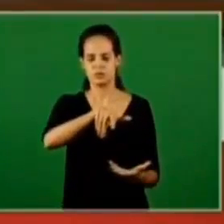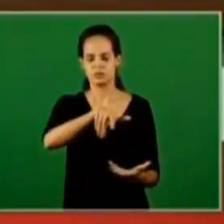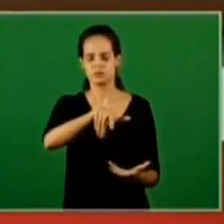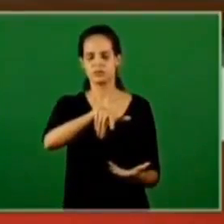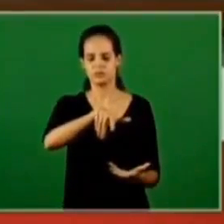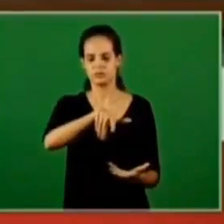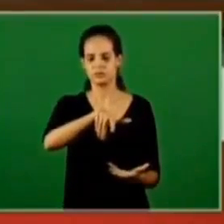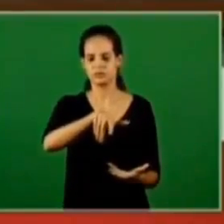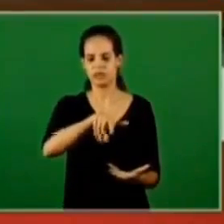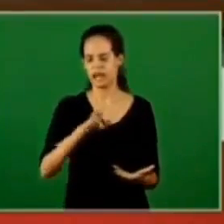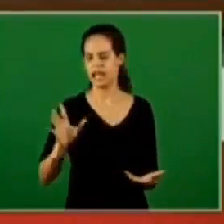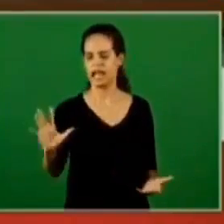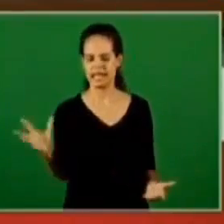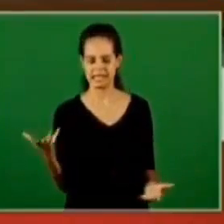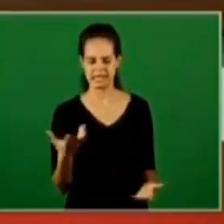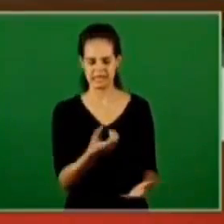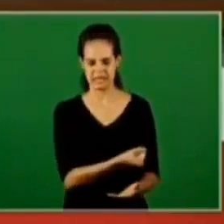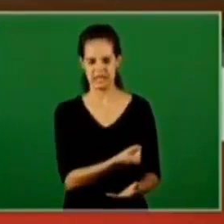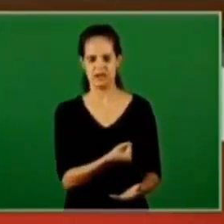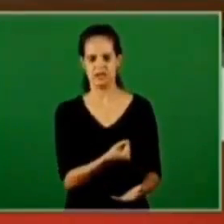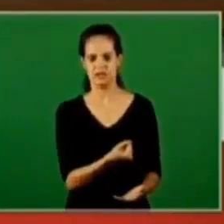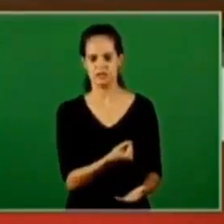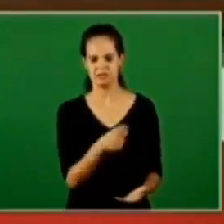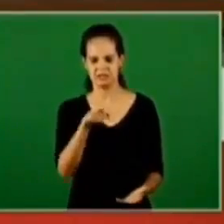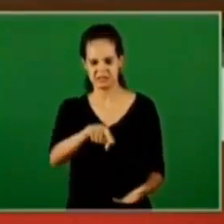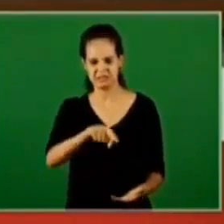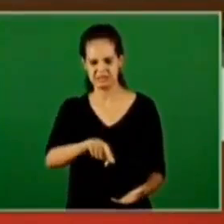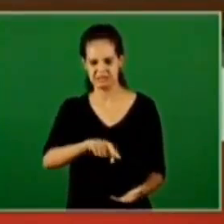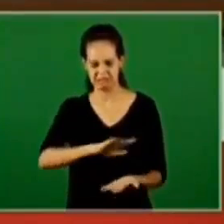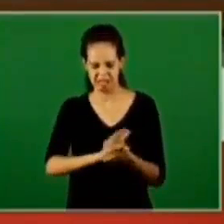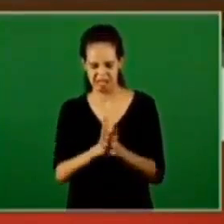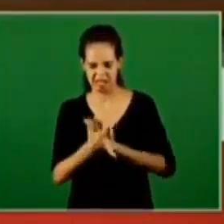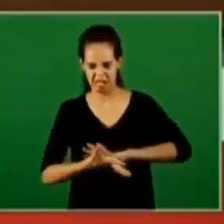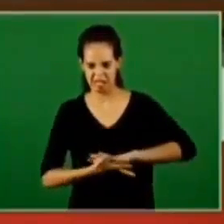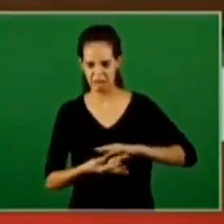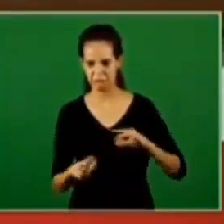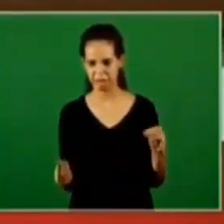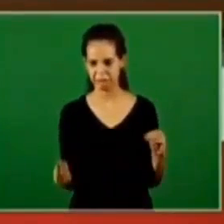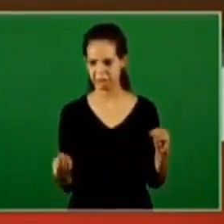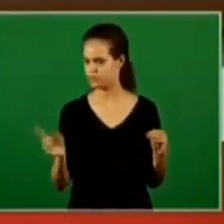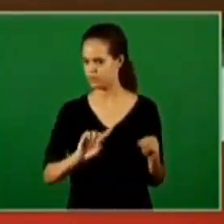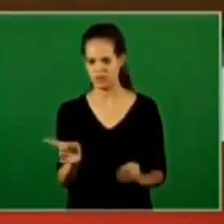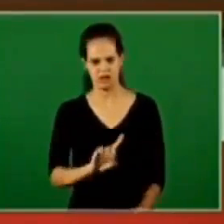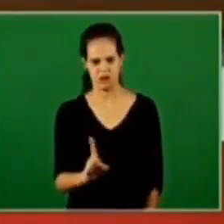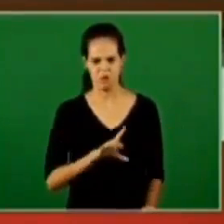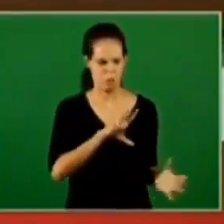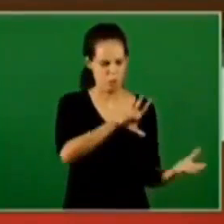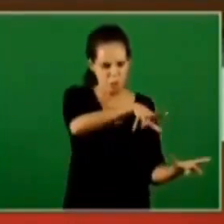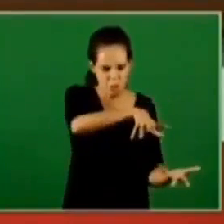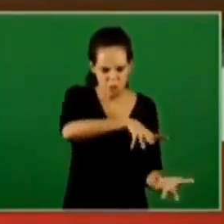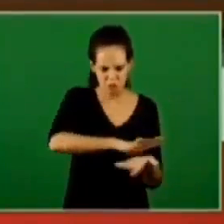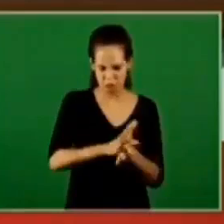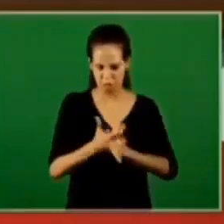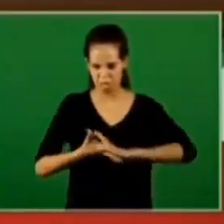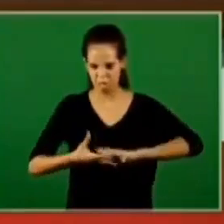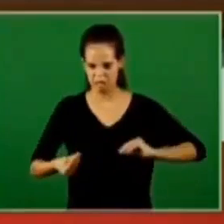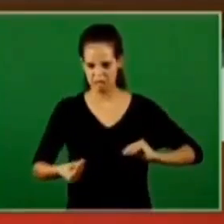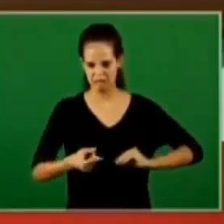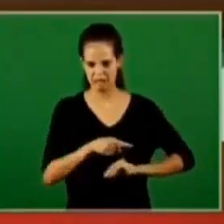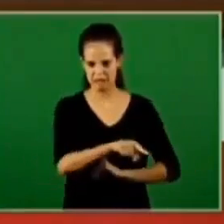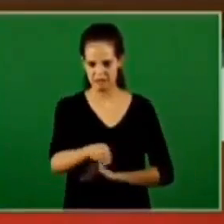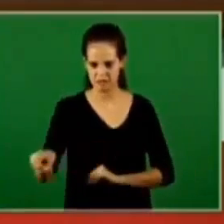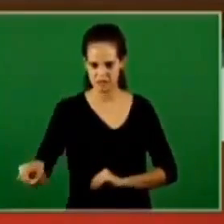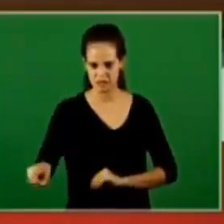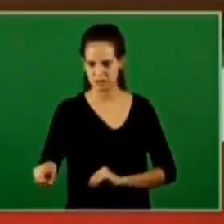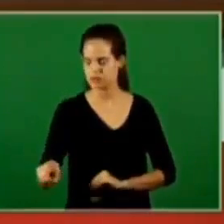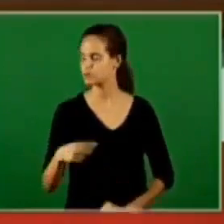not saved, we are not salt in order to be stomped on. The world cannot stomp on you, and the